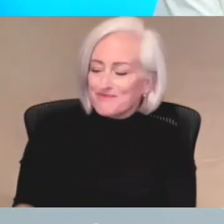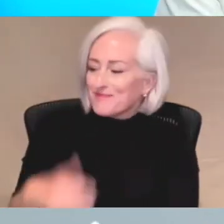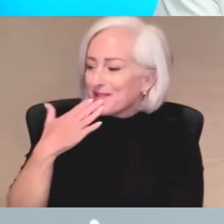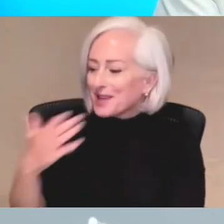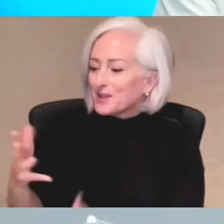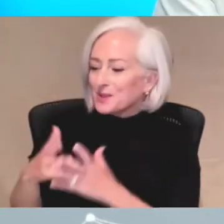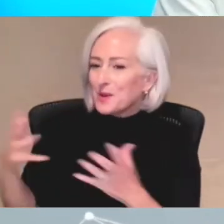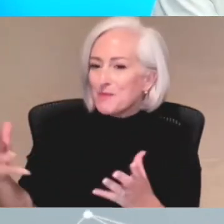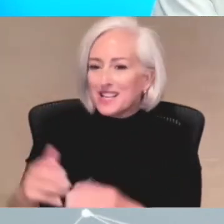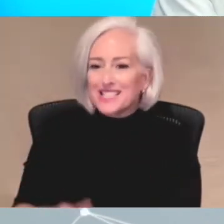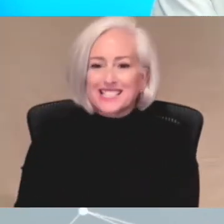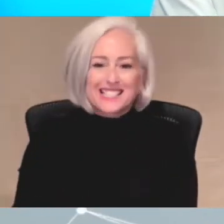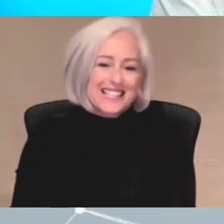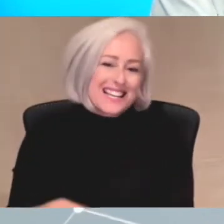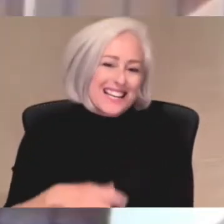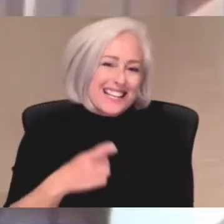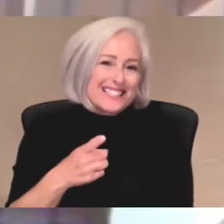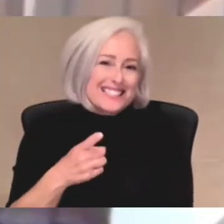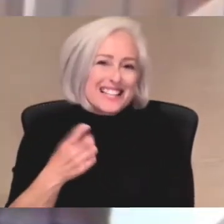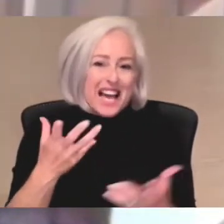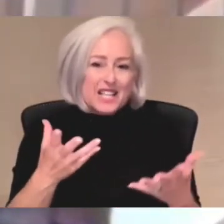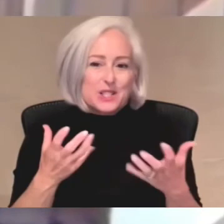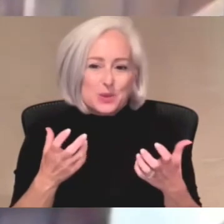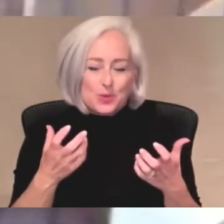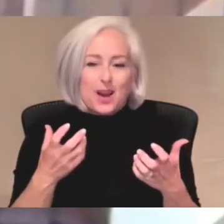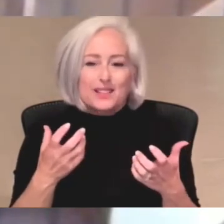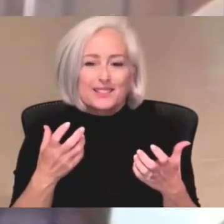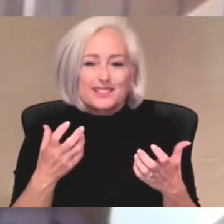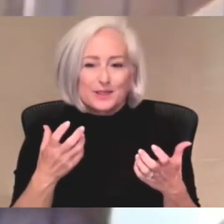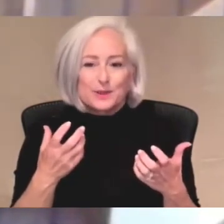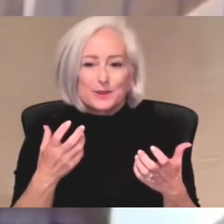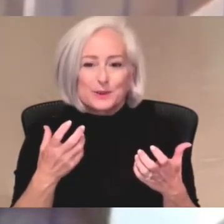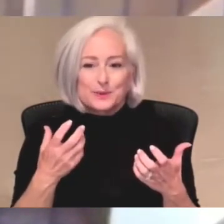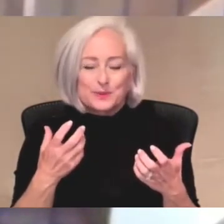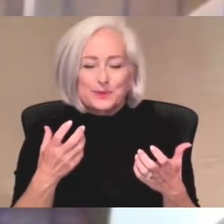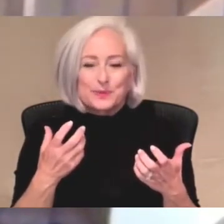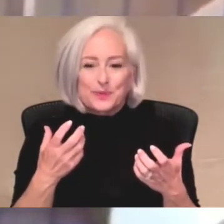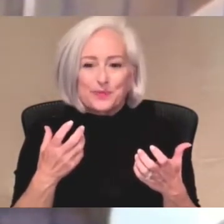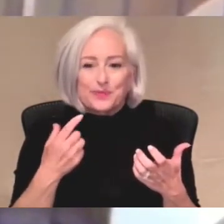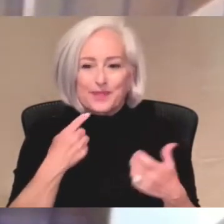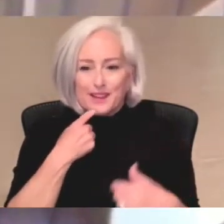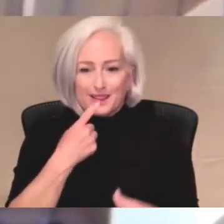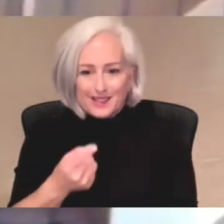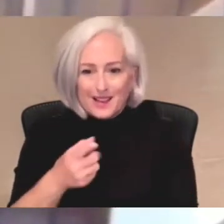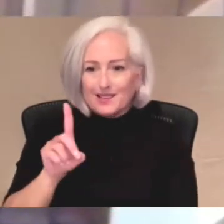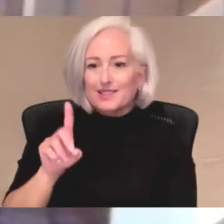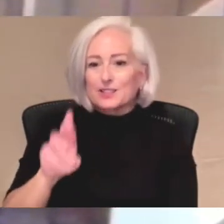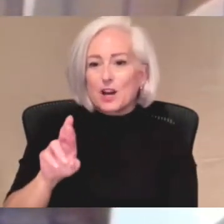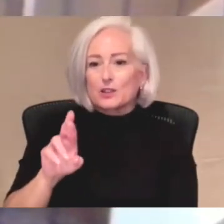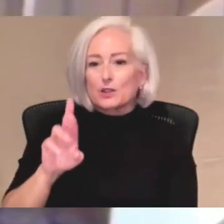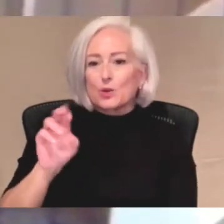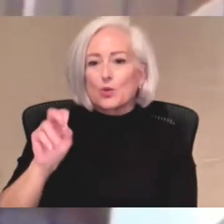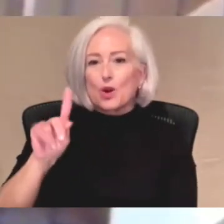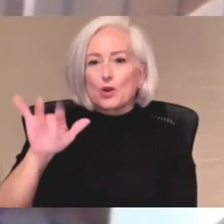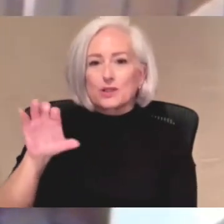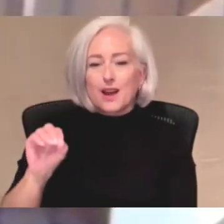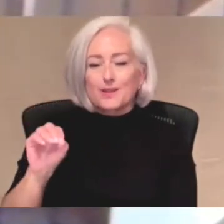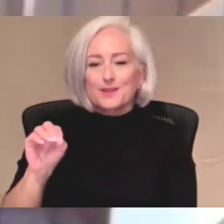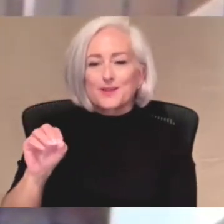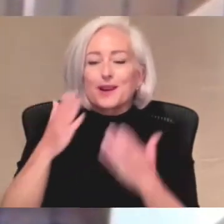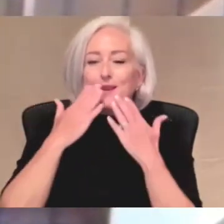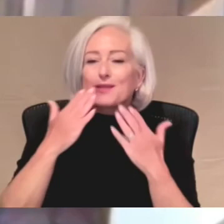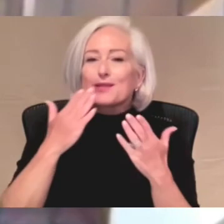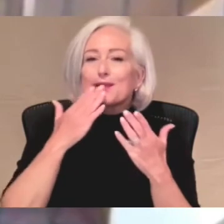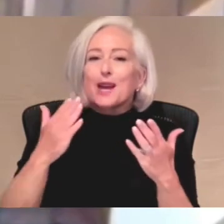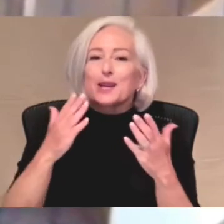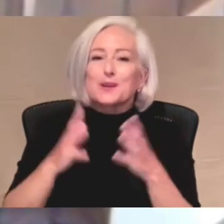ahead. I just wanted to tell Dr. Rotondo, thank you so much for